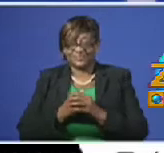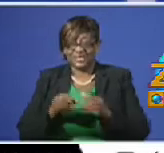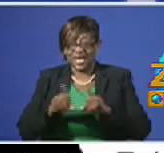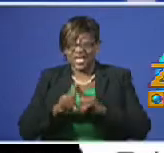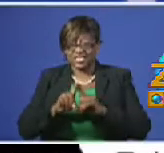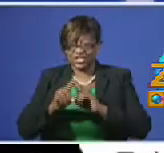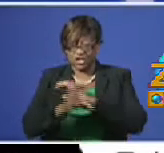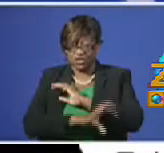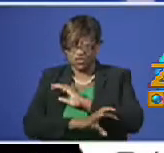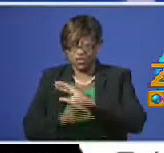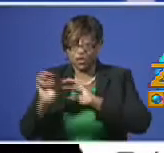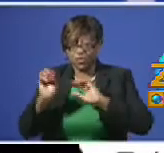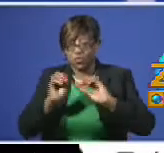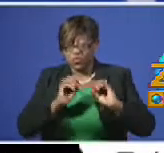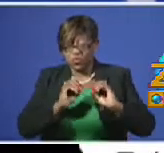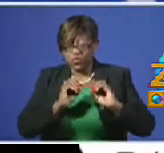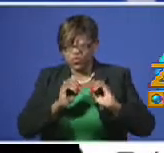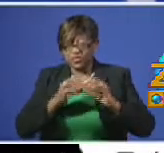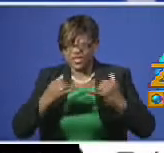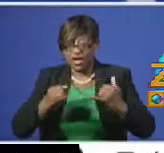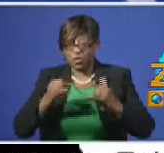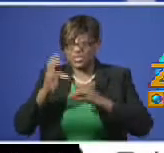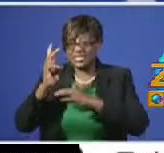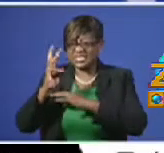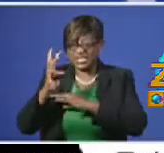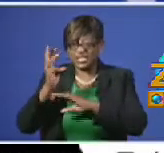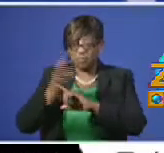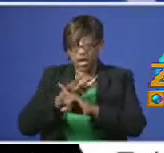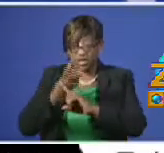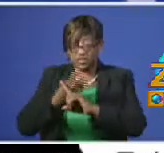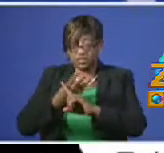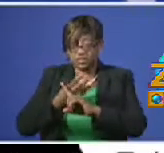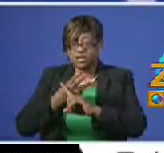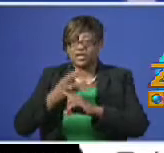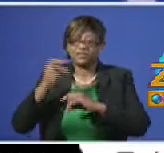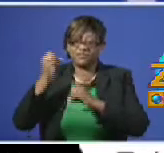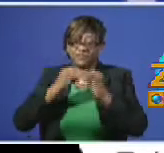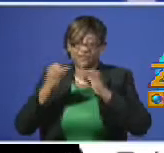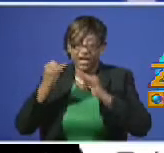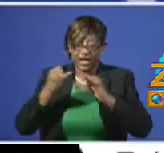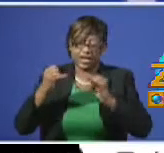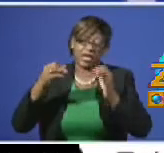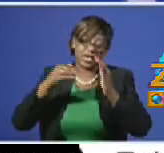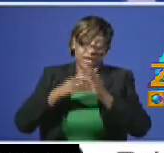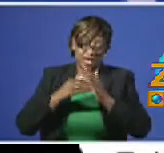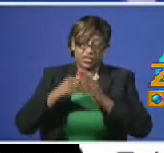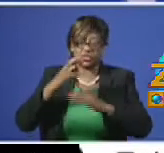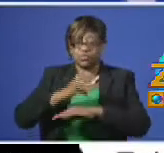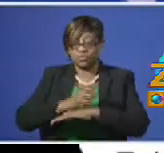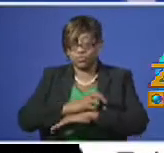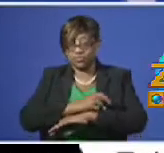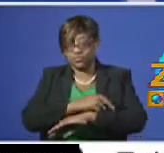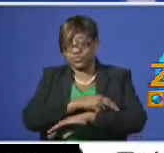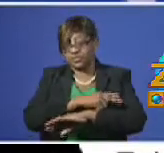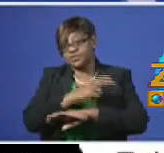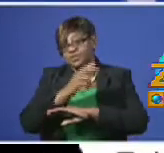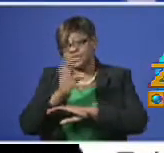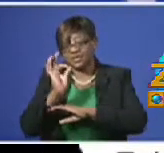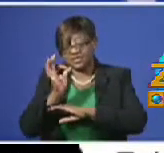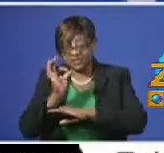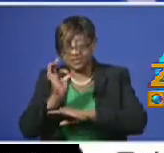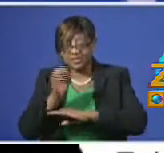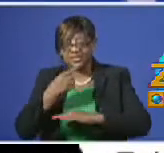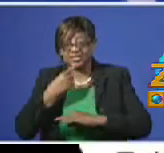As the country moves beyond the 6-month mark in the fight against COVID-19, data analysis of cases, symptoms,